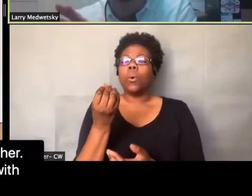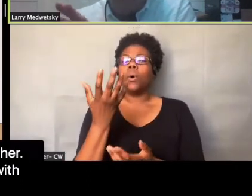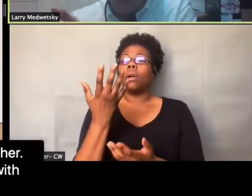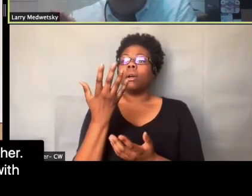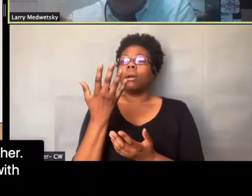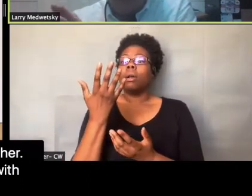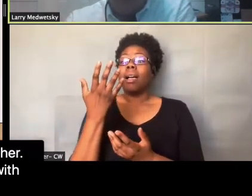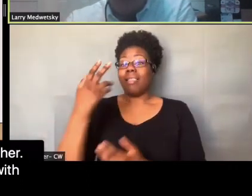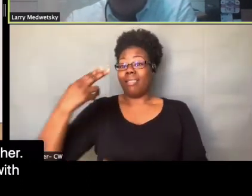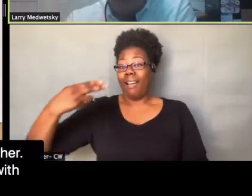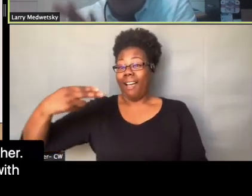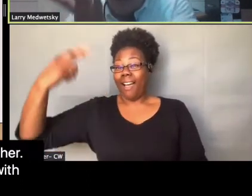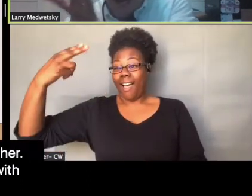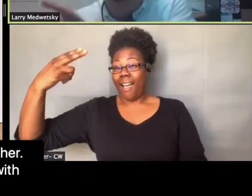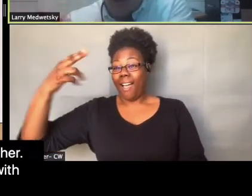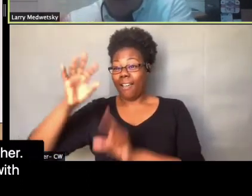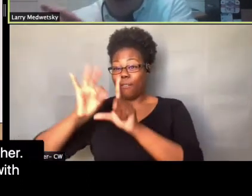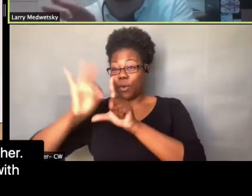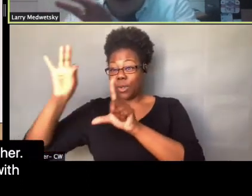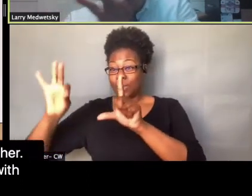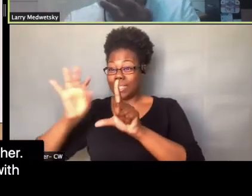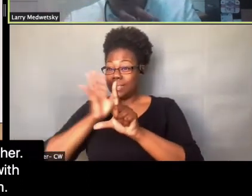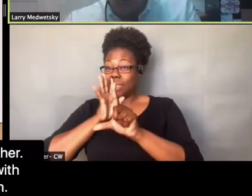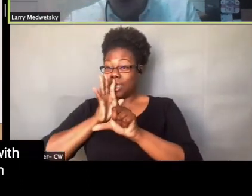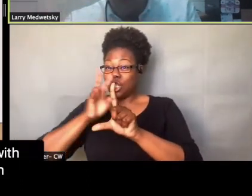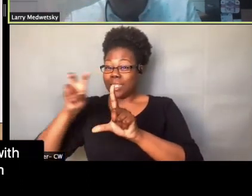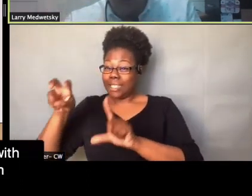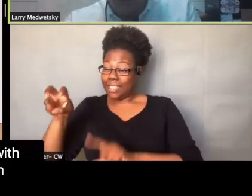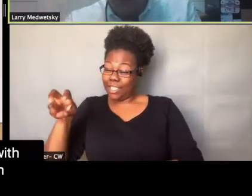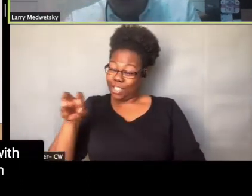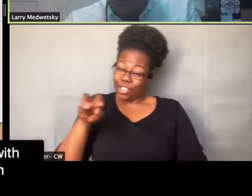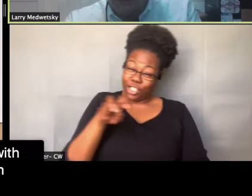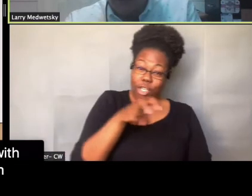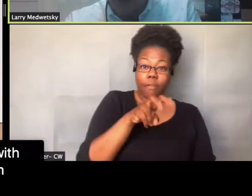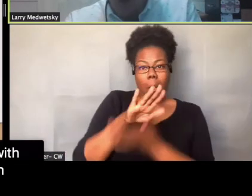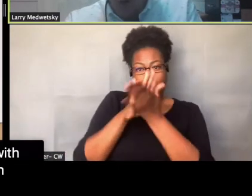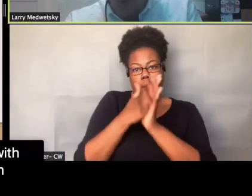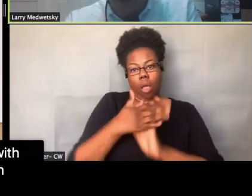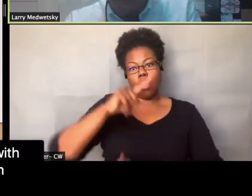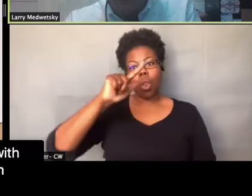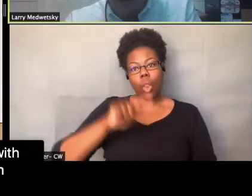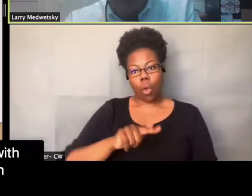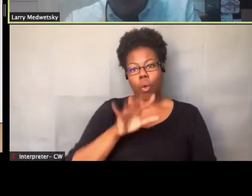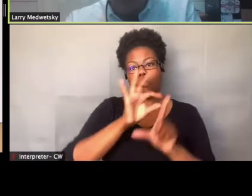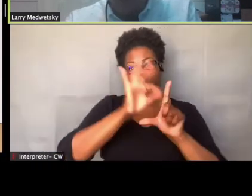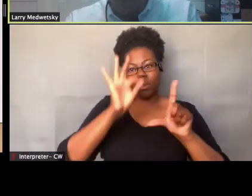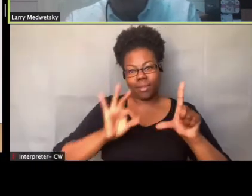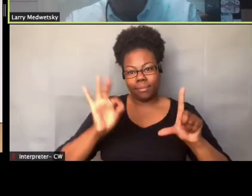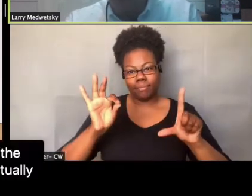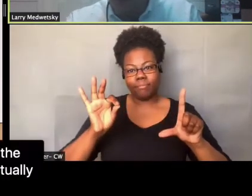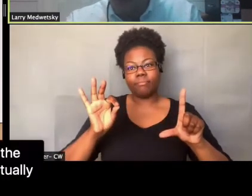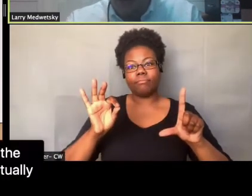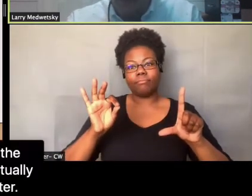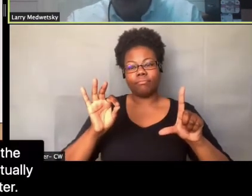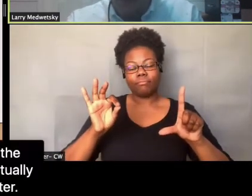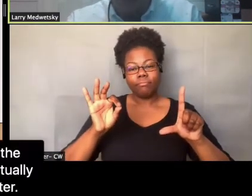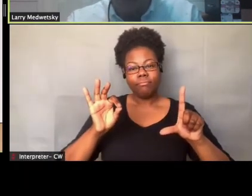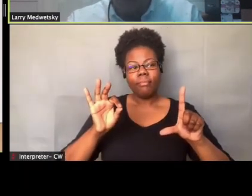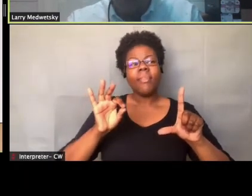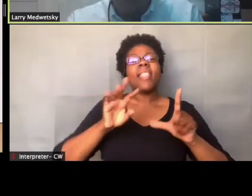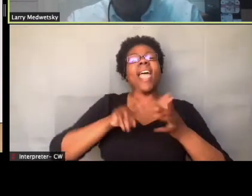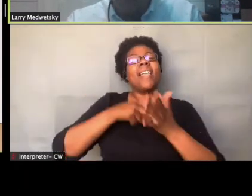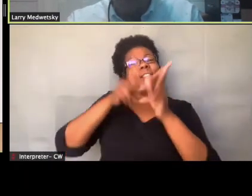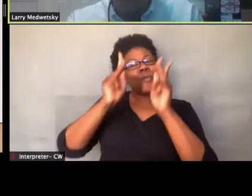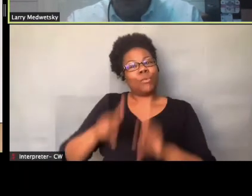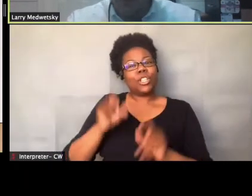high frequency speech sound and shift them actually to lower frequencies where a listener has much better clarity.